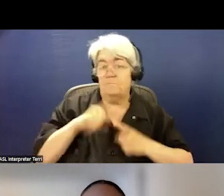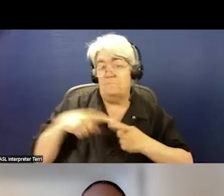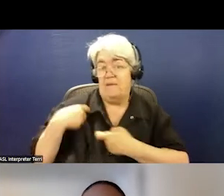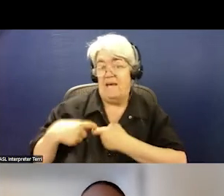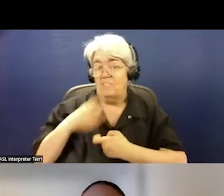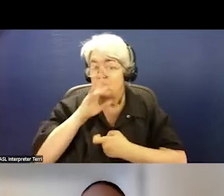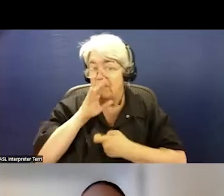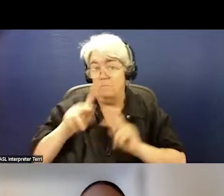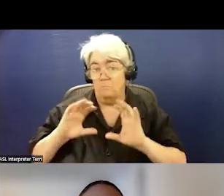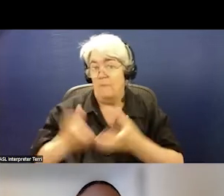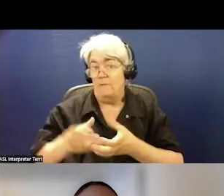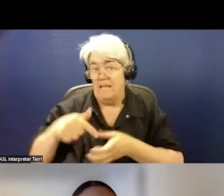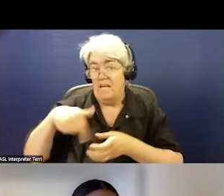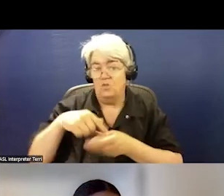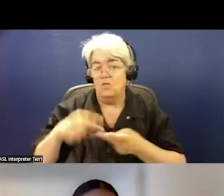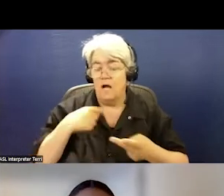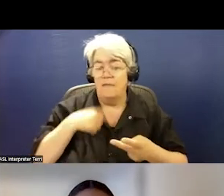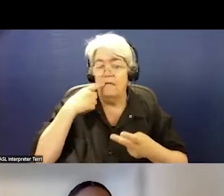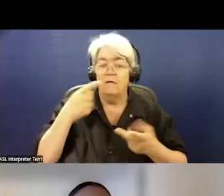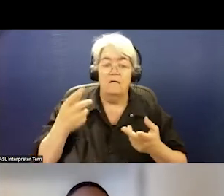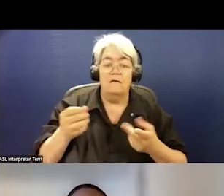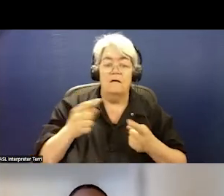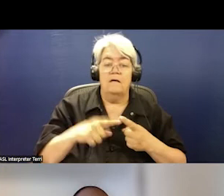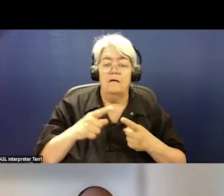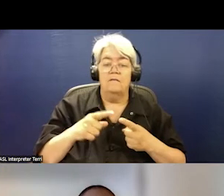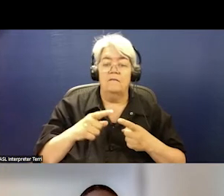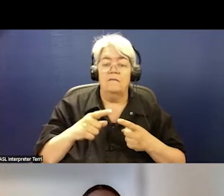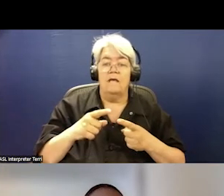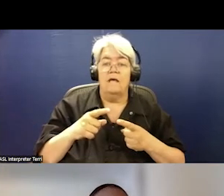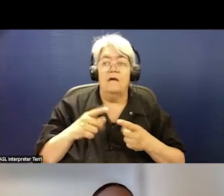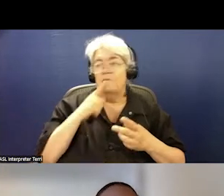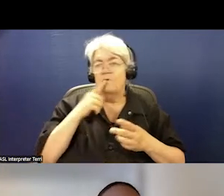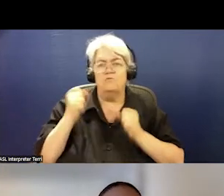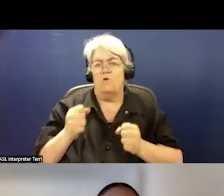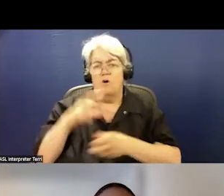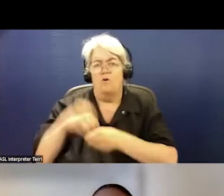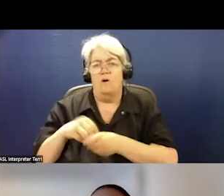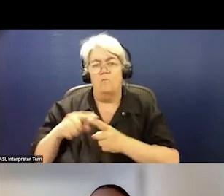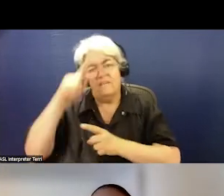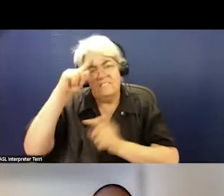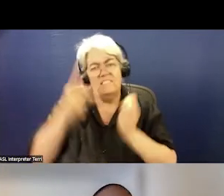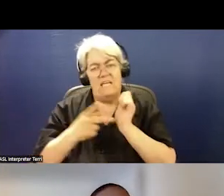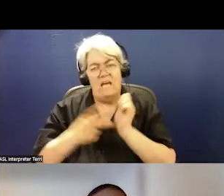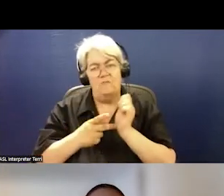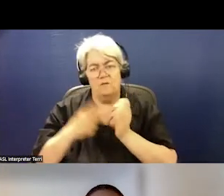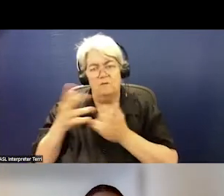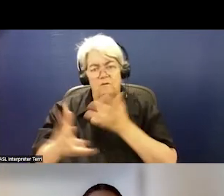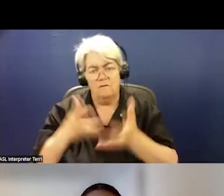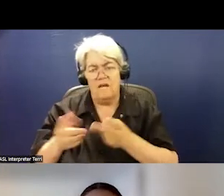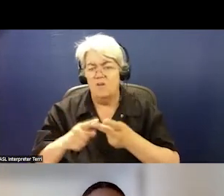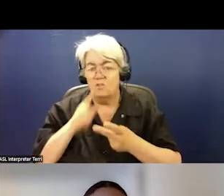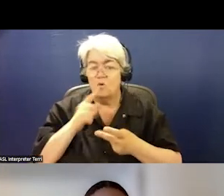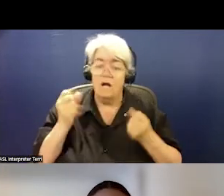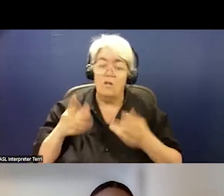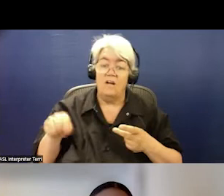that they were very misrepresented in psychiatric care. So a lot of them, did not feel uncomfortable